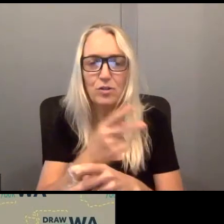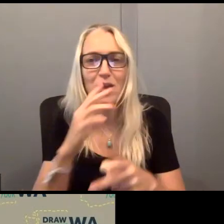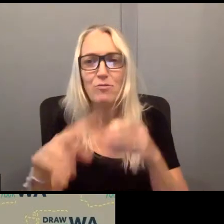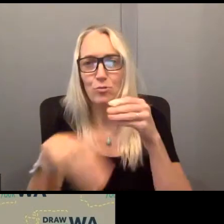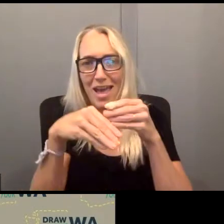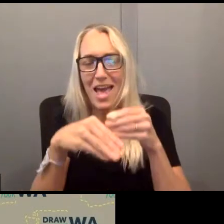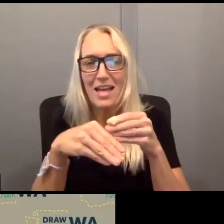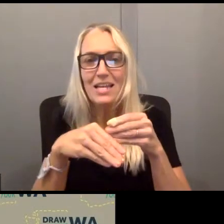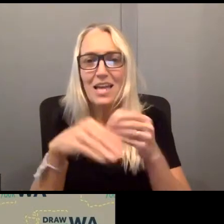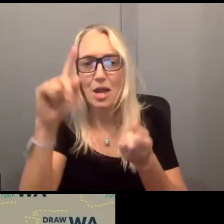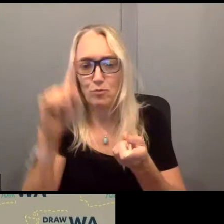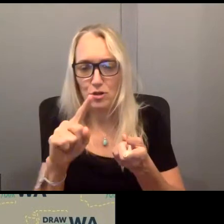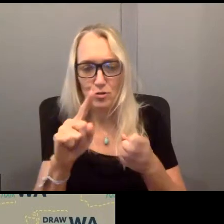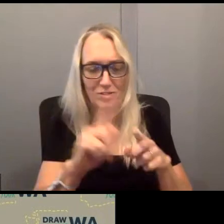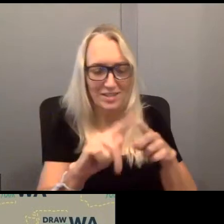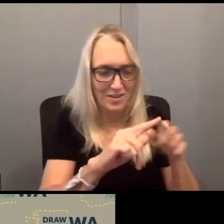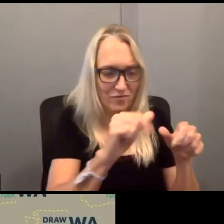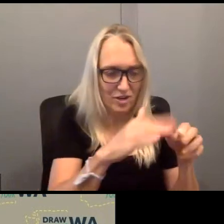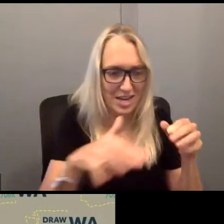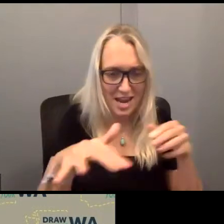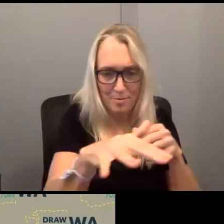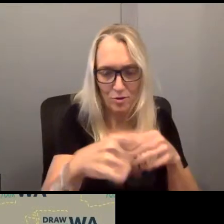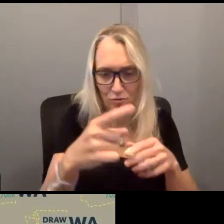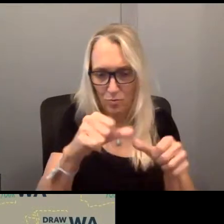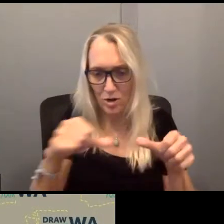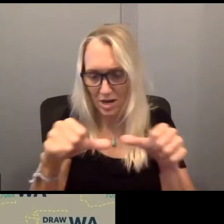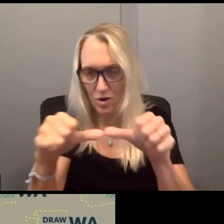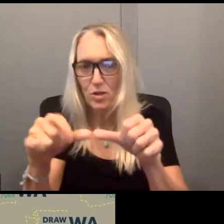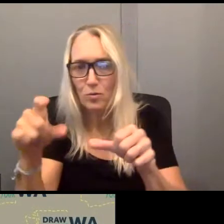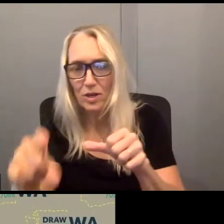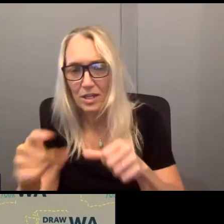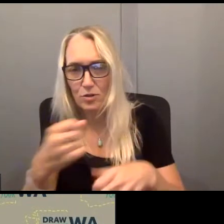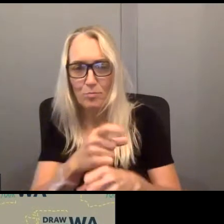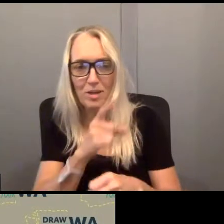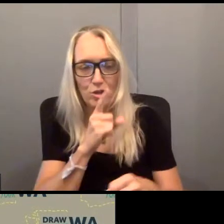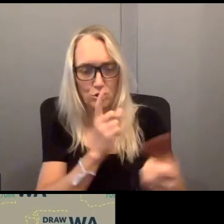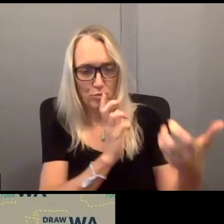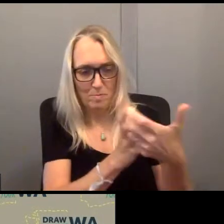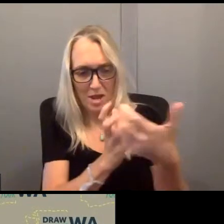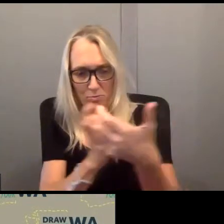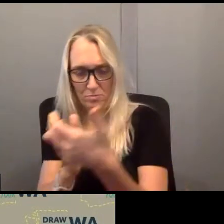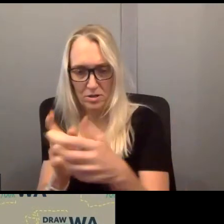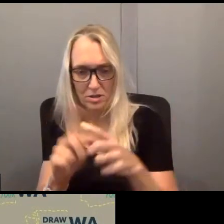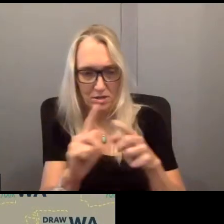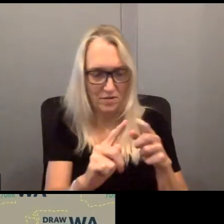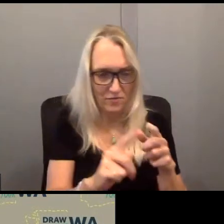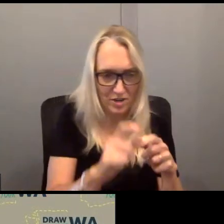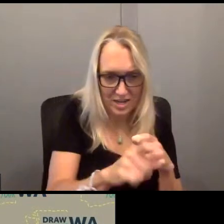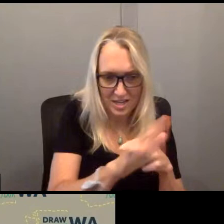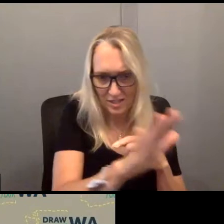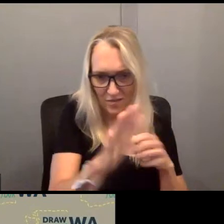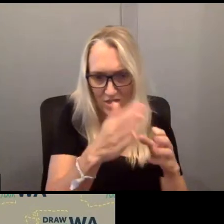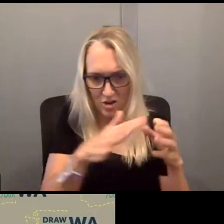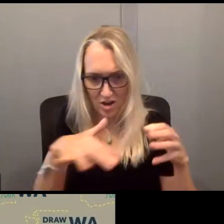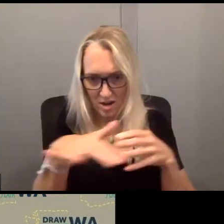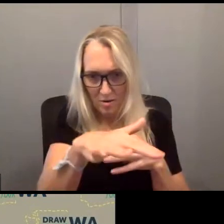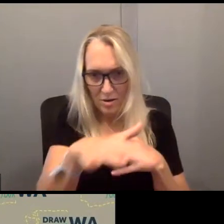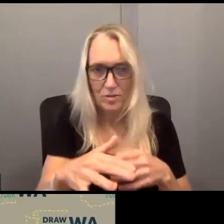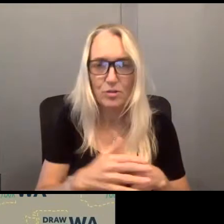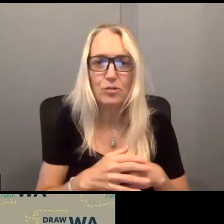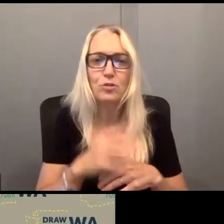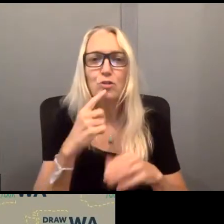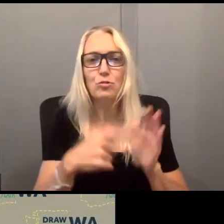subtract neighborhoods from one district, it will cause the need to make corresponding adjustments to the neighboring districts. Just to show